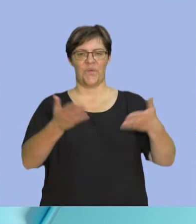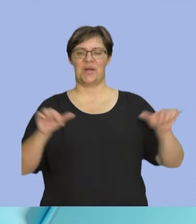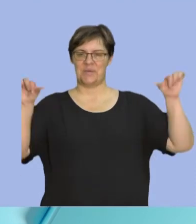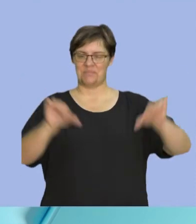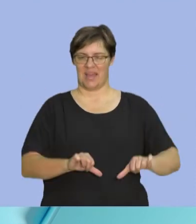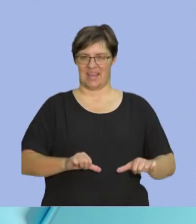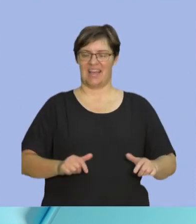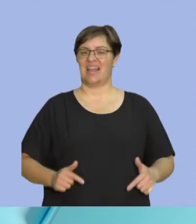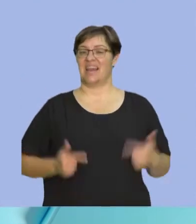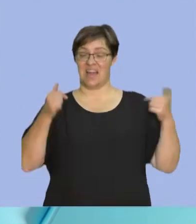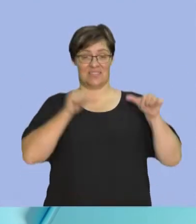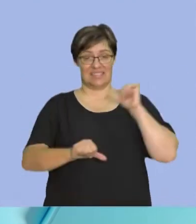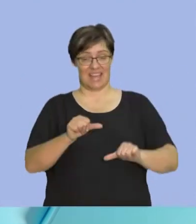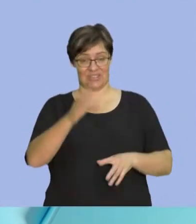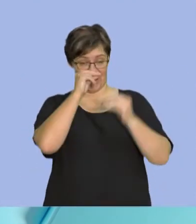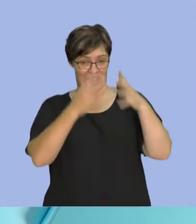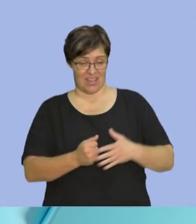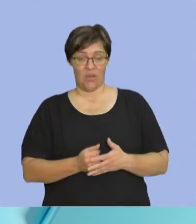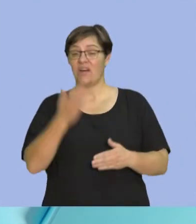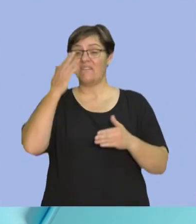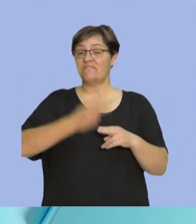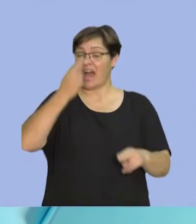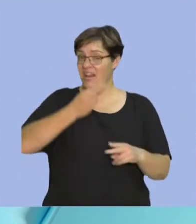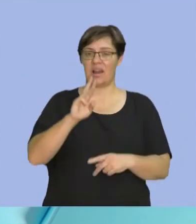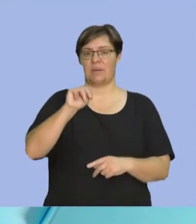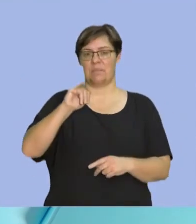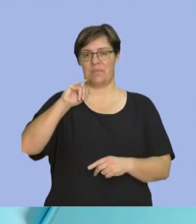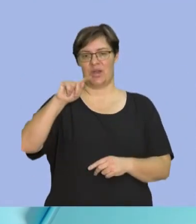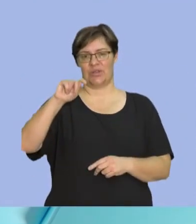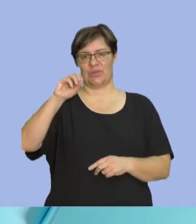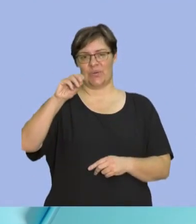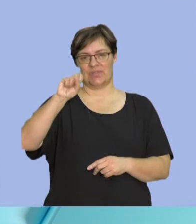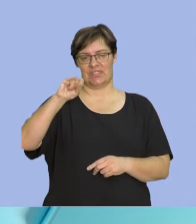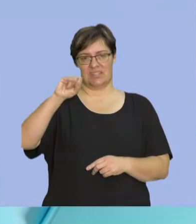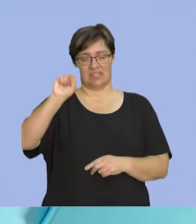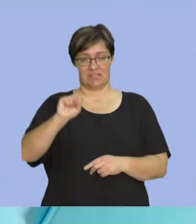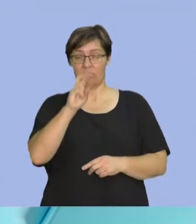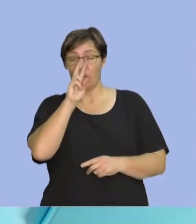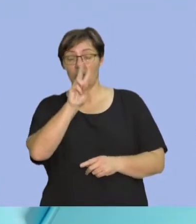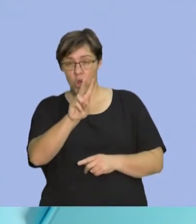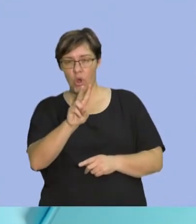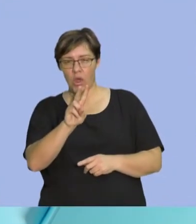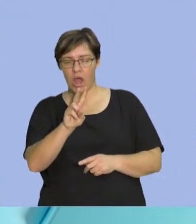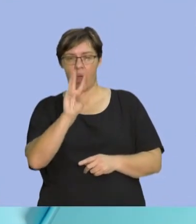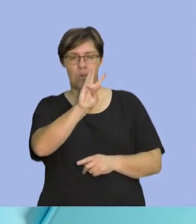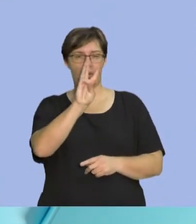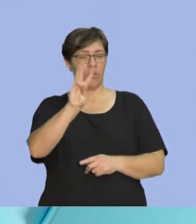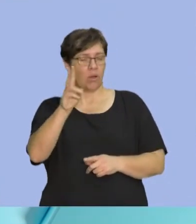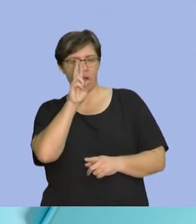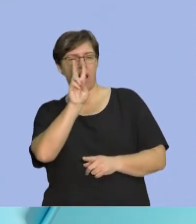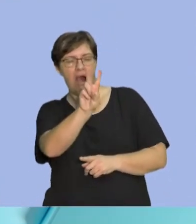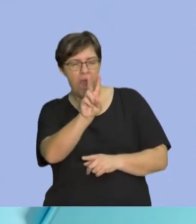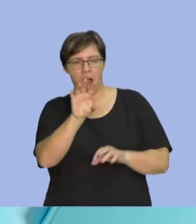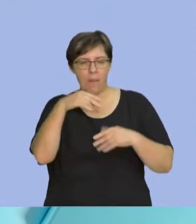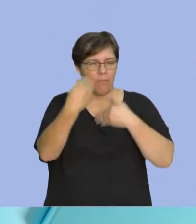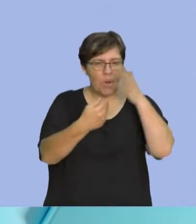Welcome back, life science learners, to our final segment on mitosis. In this segment, we're going to try and look at an interactive website where we actually see